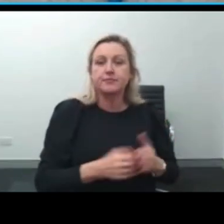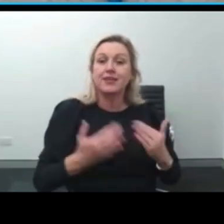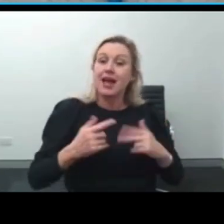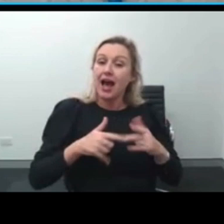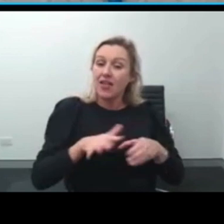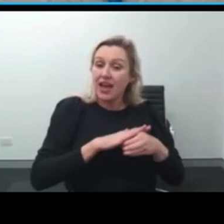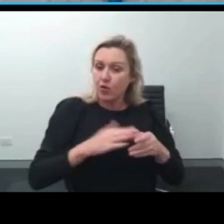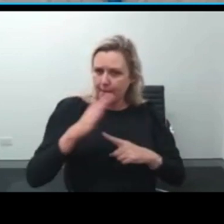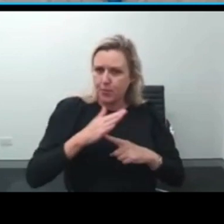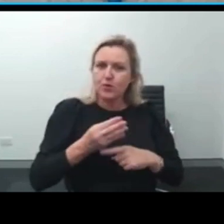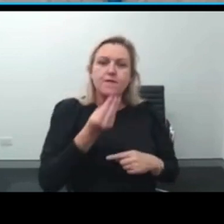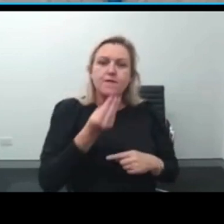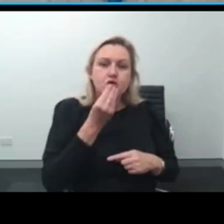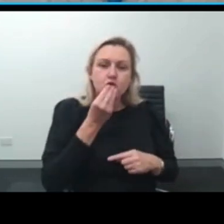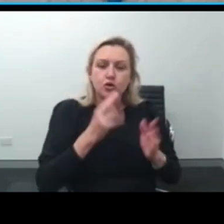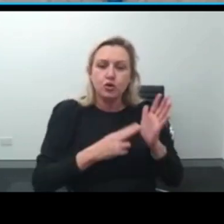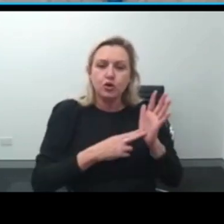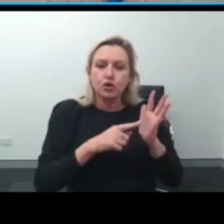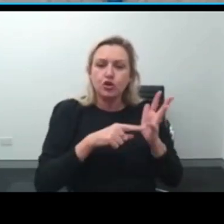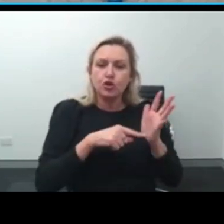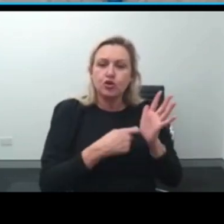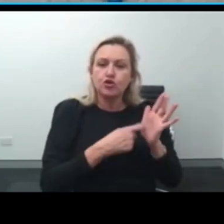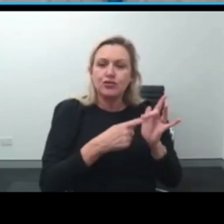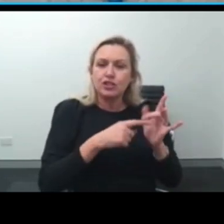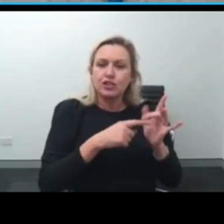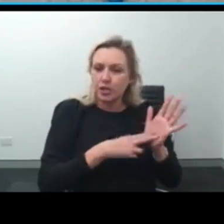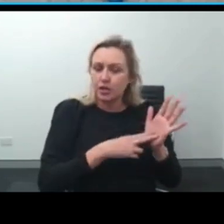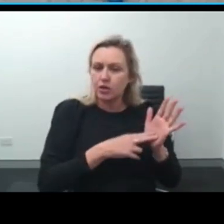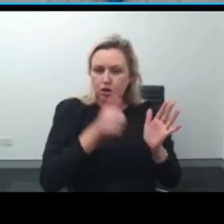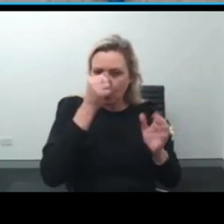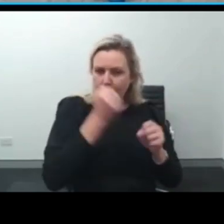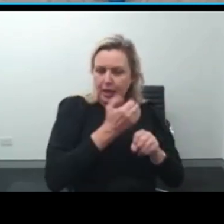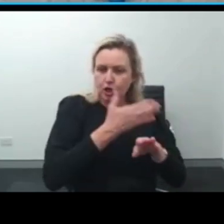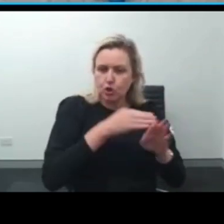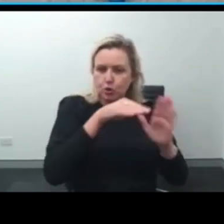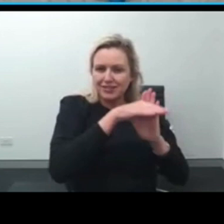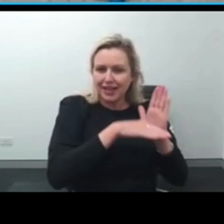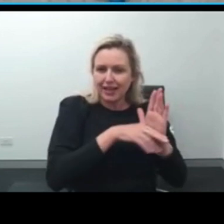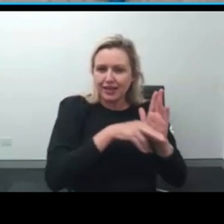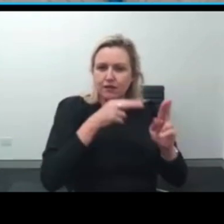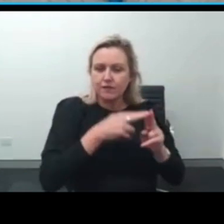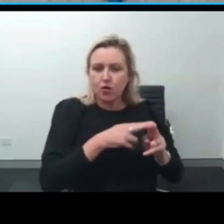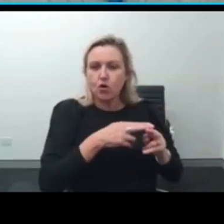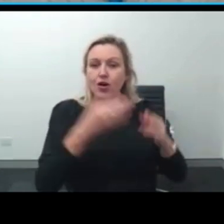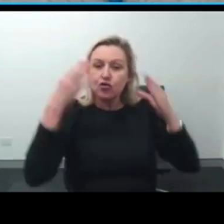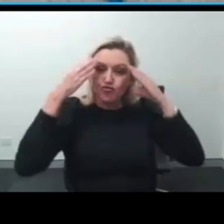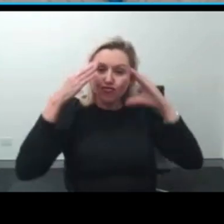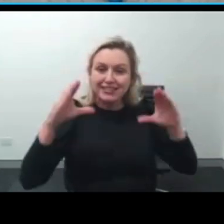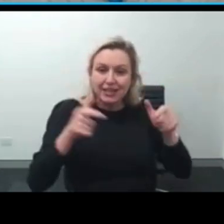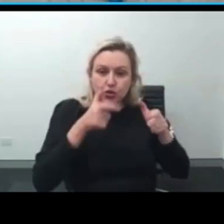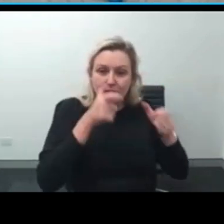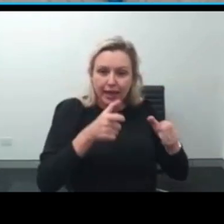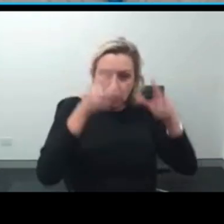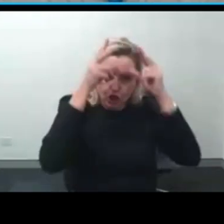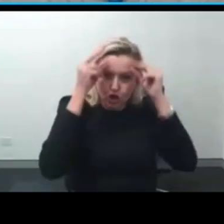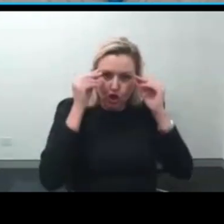nutrition. And many of you would know that we've developed a dedicated food and nutrition standard, which applies to residential care. While that received positive